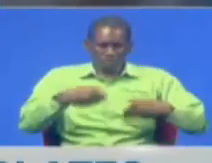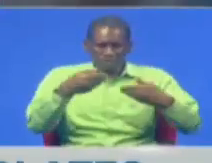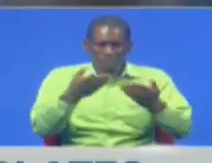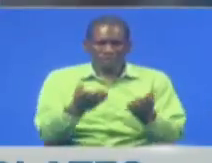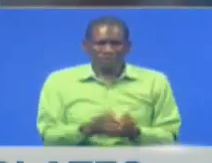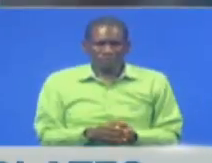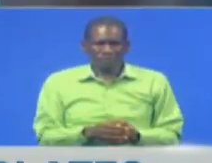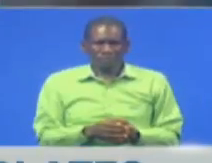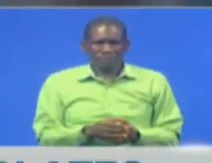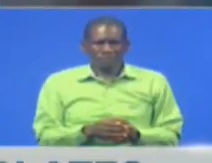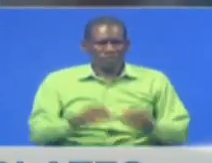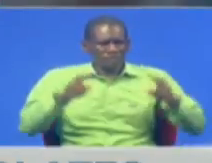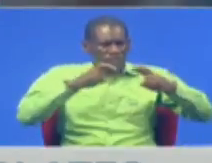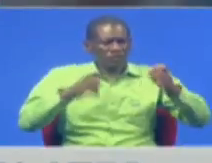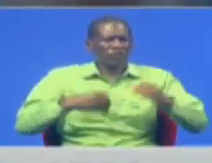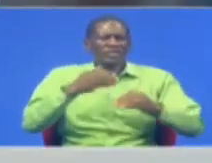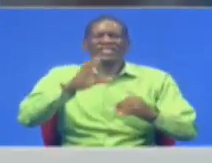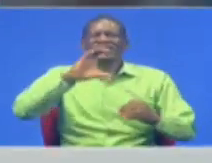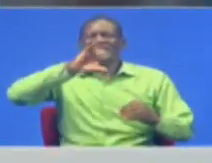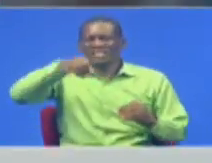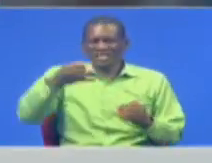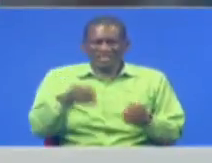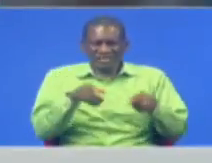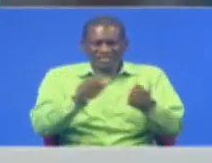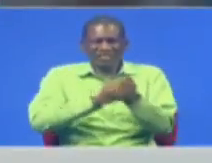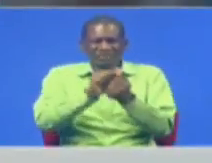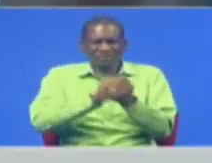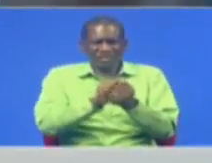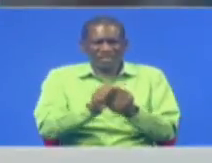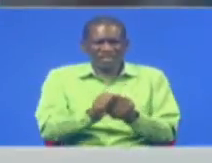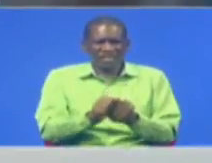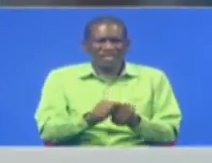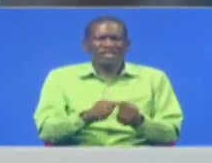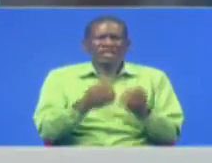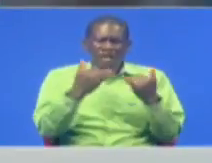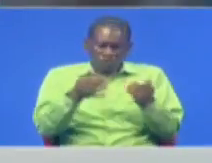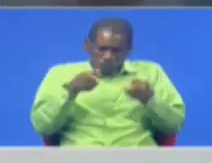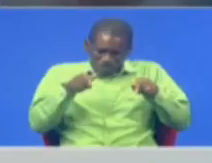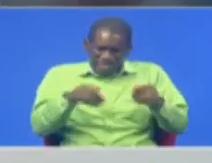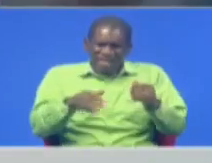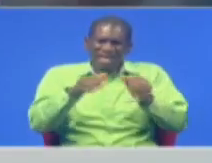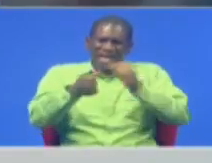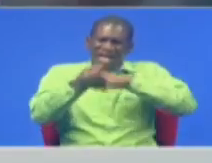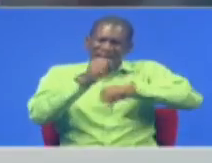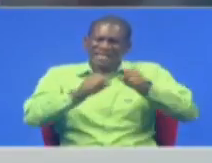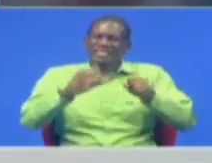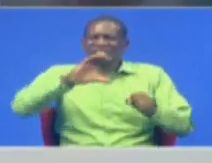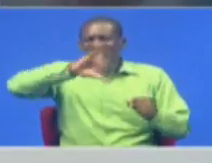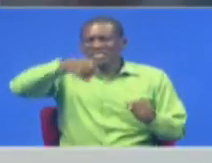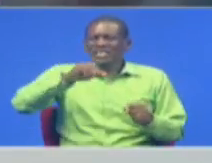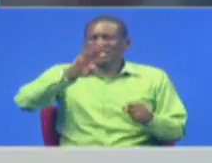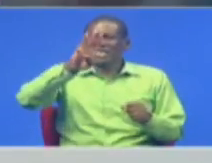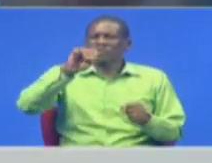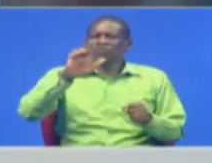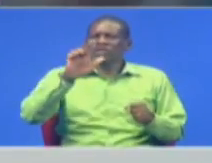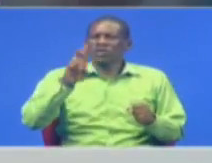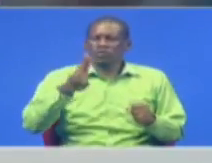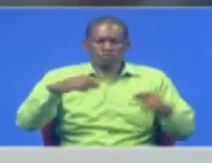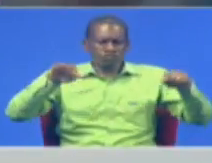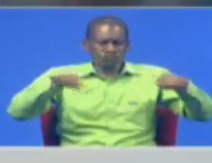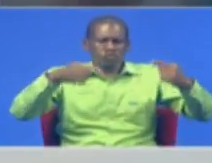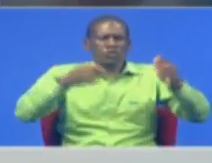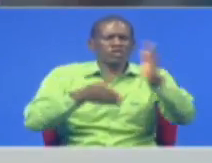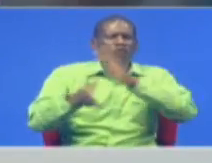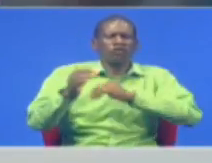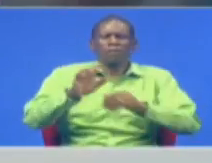The search for the next Chief Justice this Friday saw the acting Chief Justice Philomena Mwilu clash with former Director